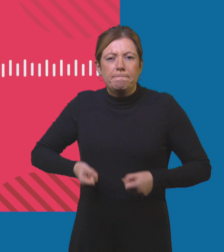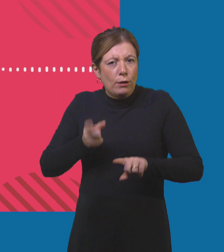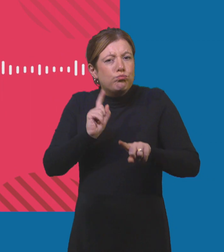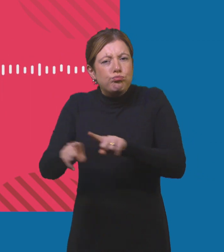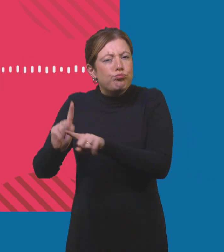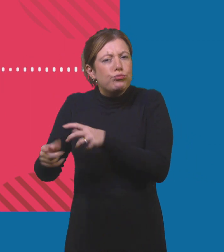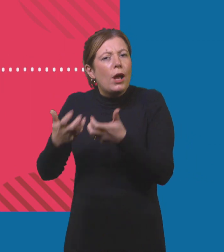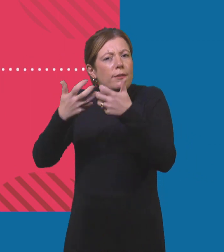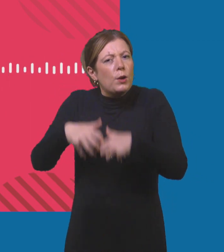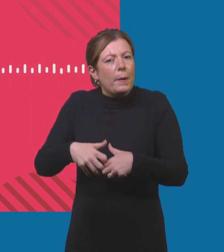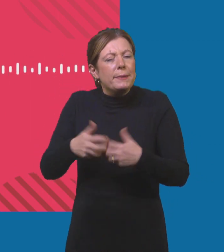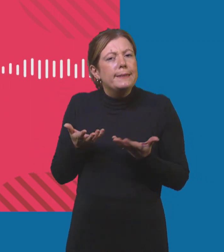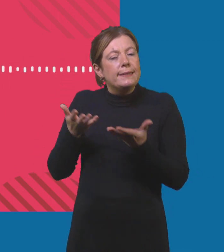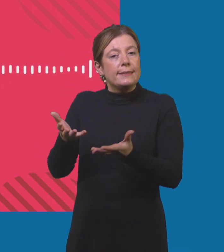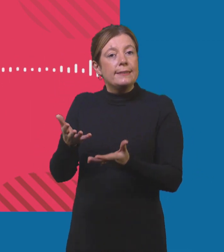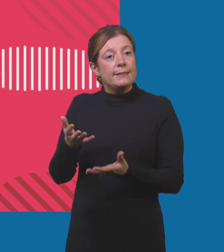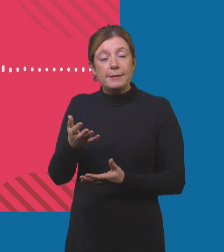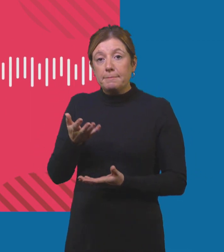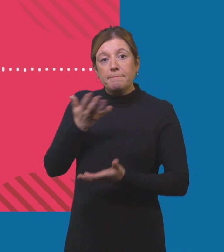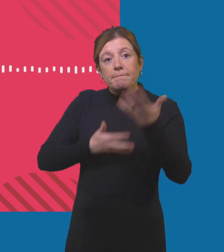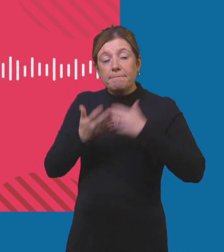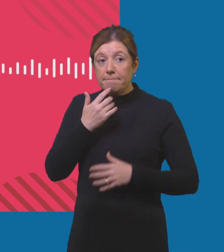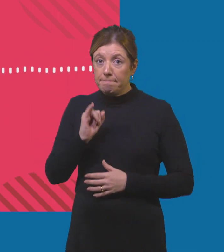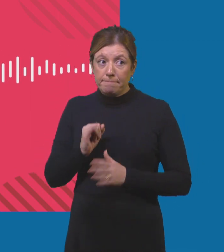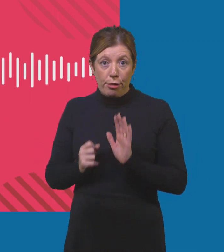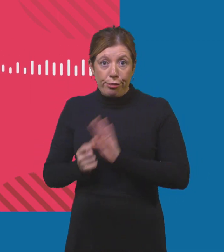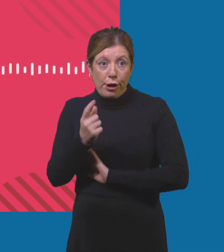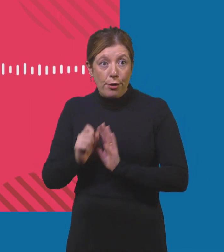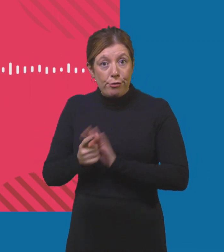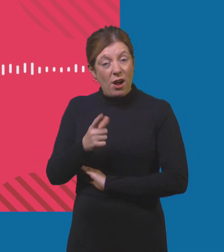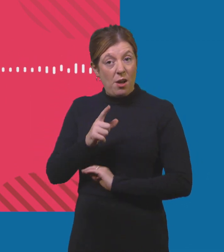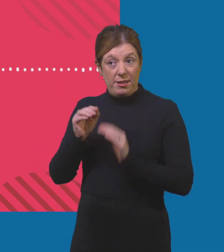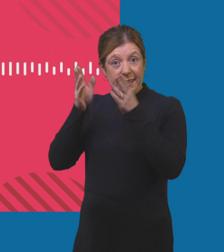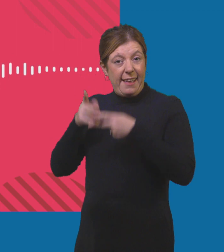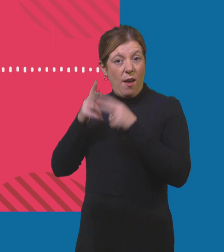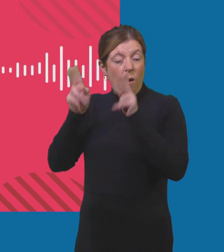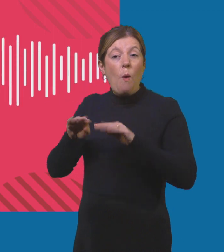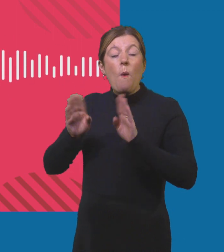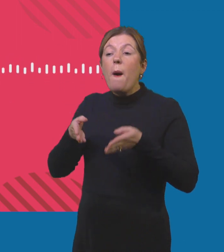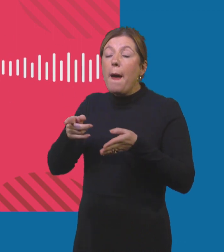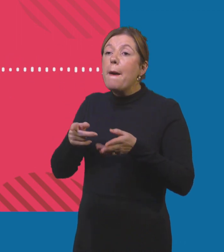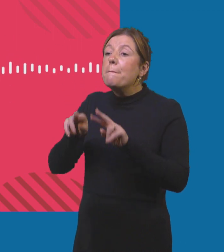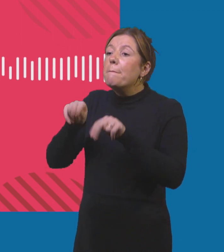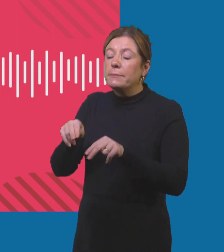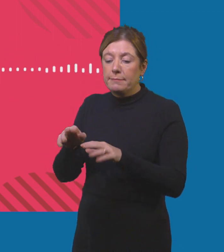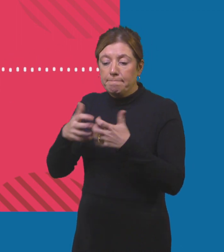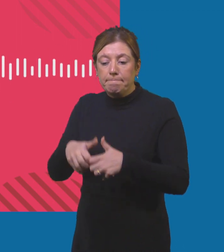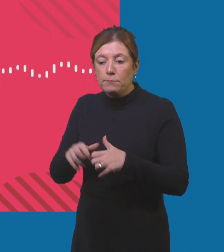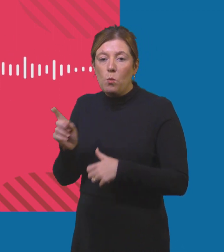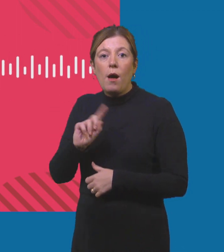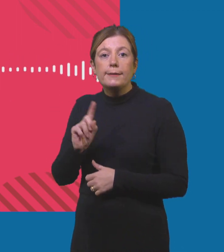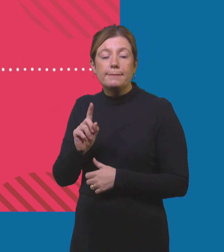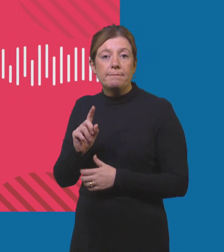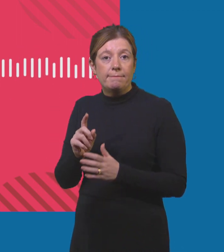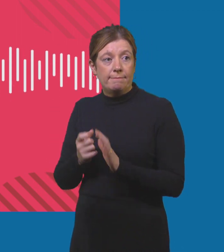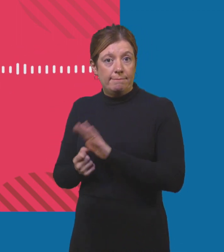of mobility aids. And she's like, it's so wasteful because sadly, if someone passes away, like what do you do with it? And one of the reasons is obviously health and